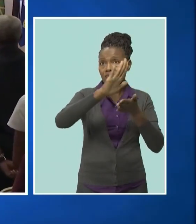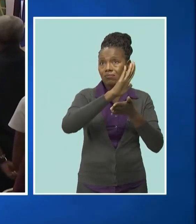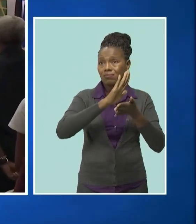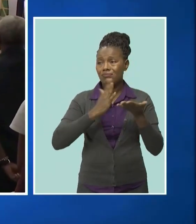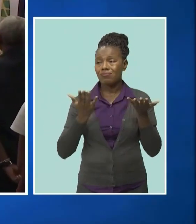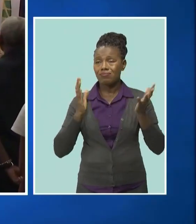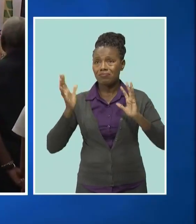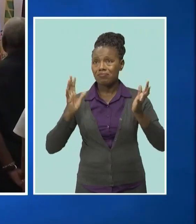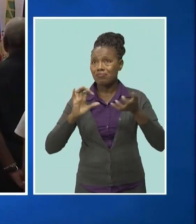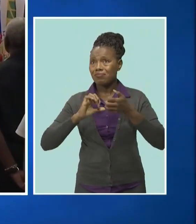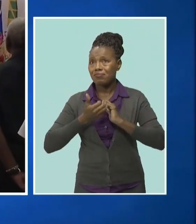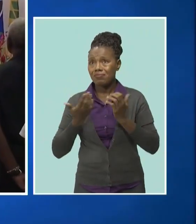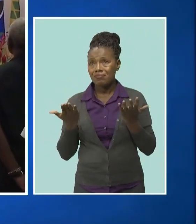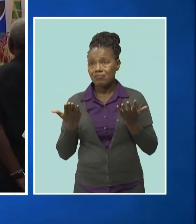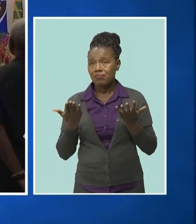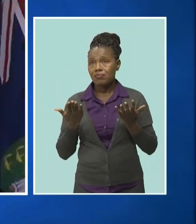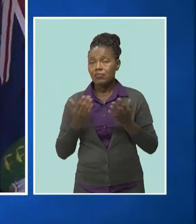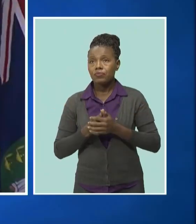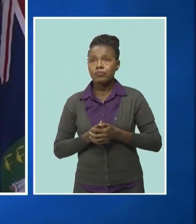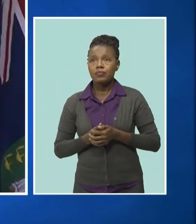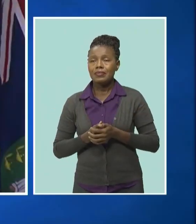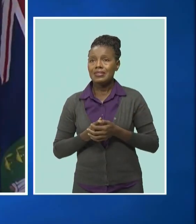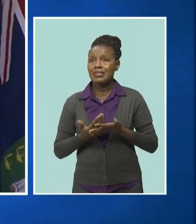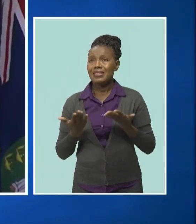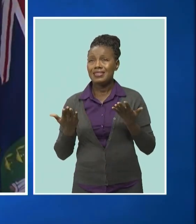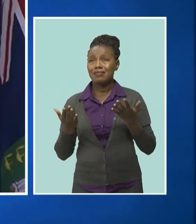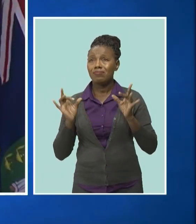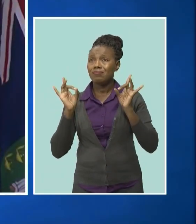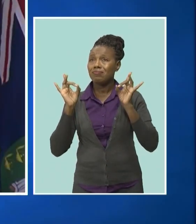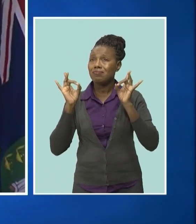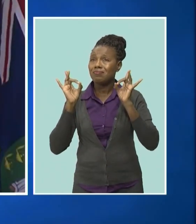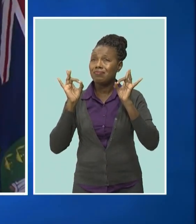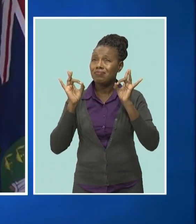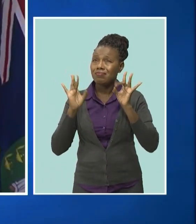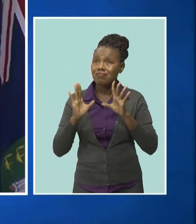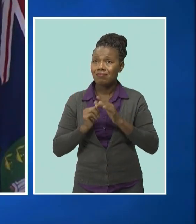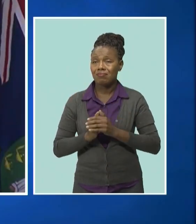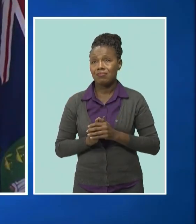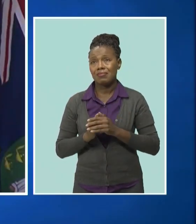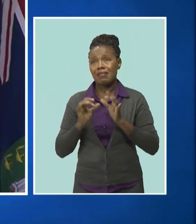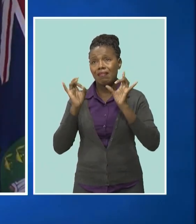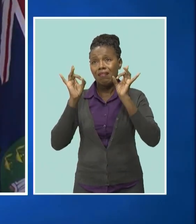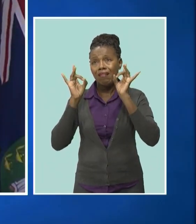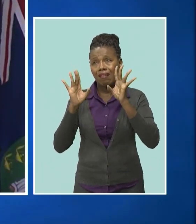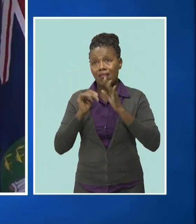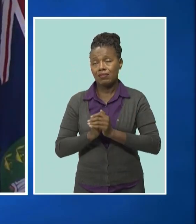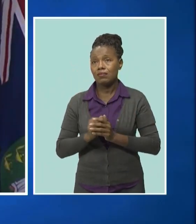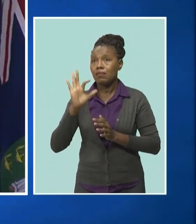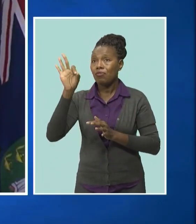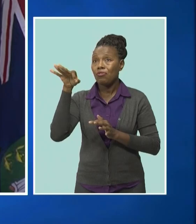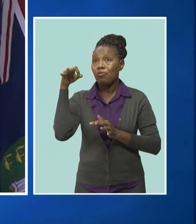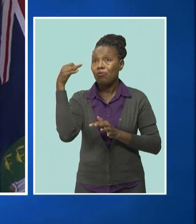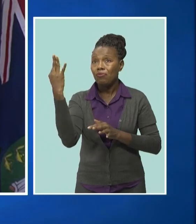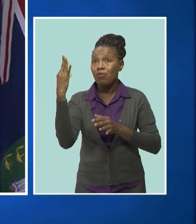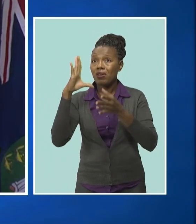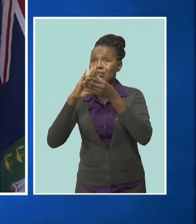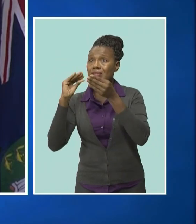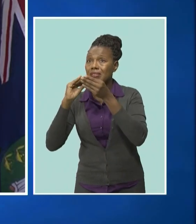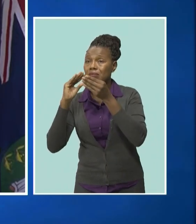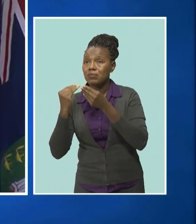Caribbean. This is a tragic situation. The French-speaking Caribbean are ahead.